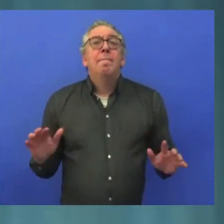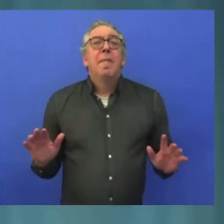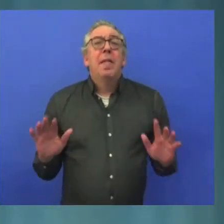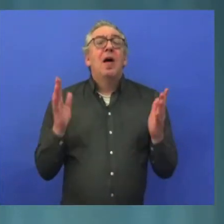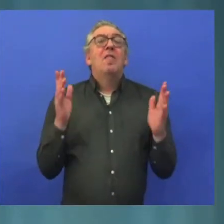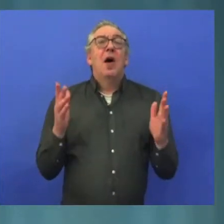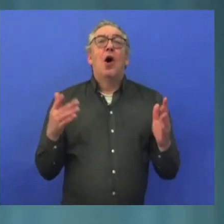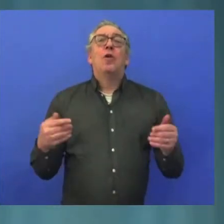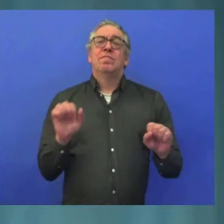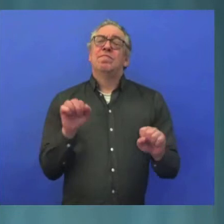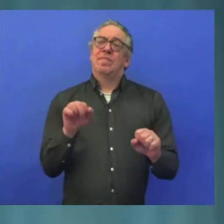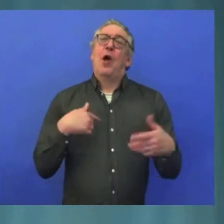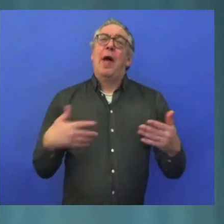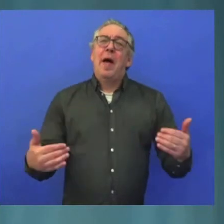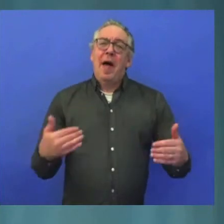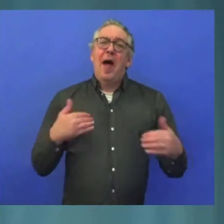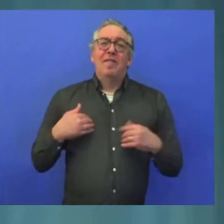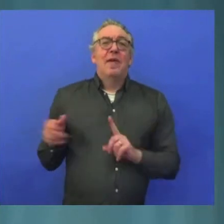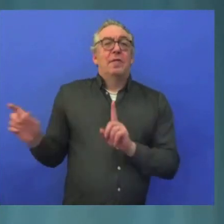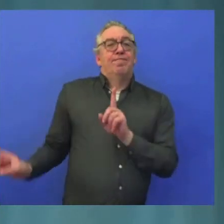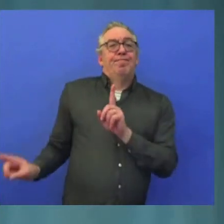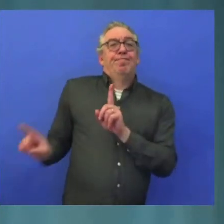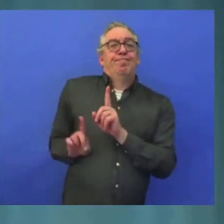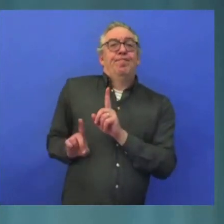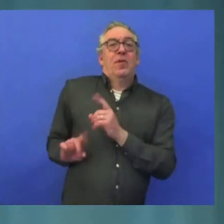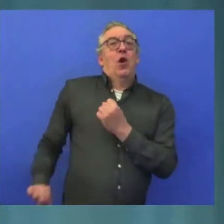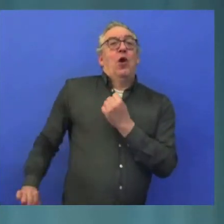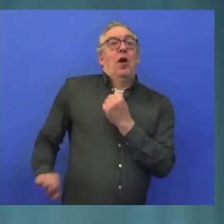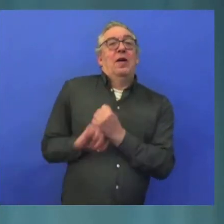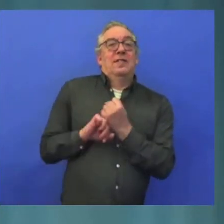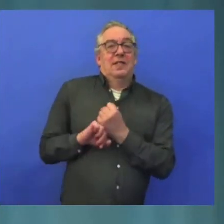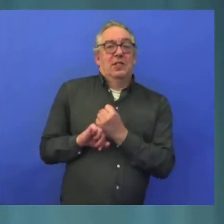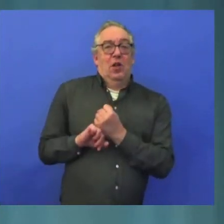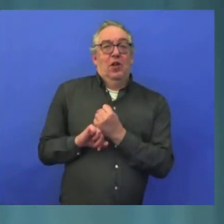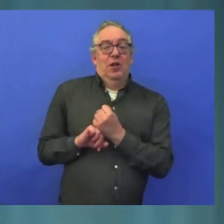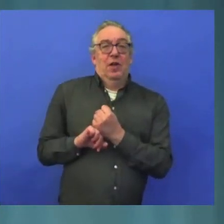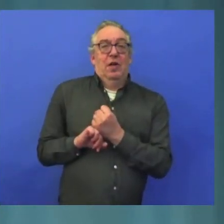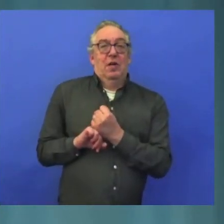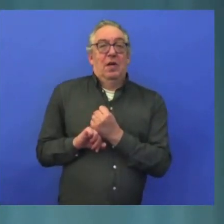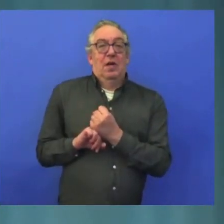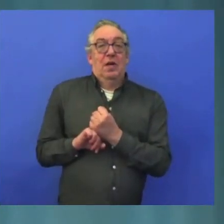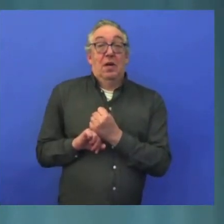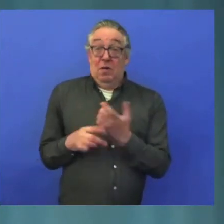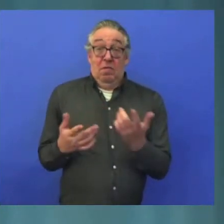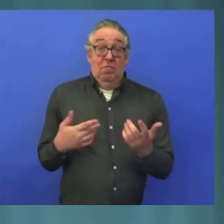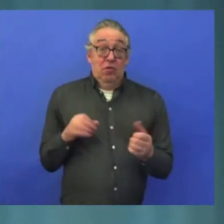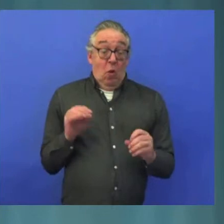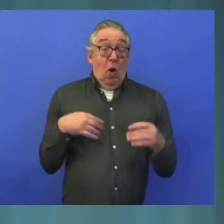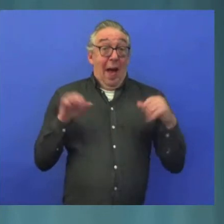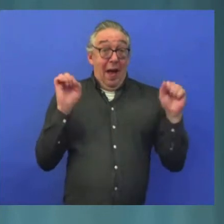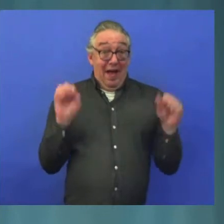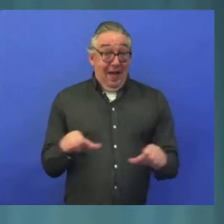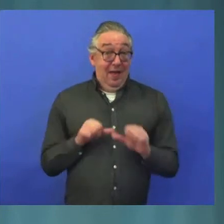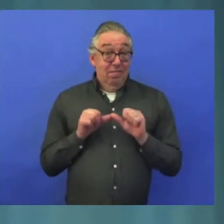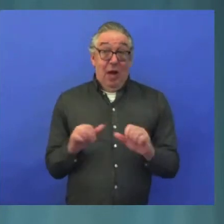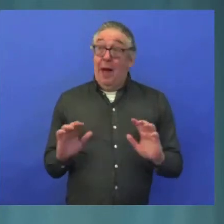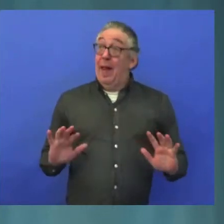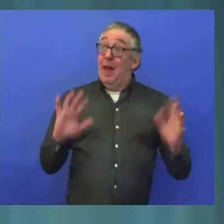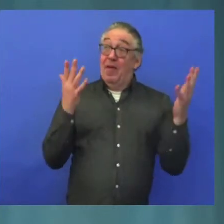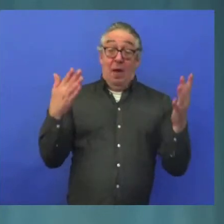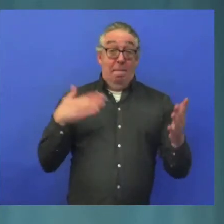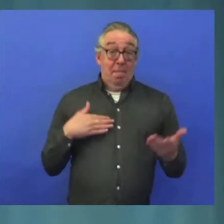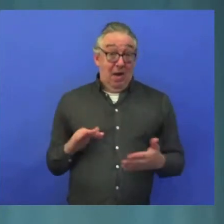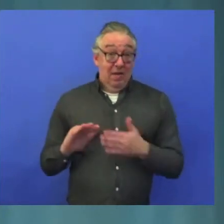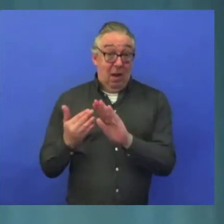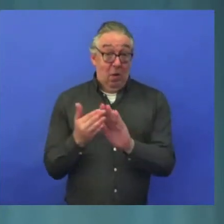work and to live in my favorite hometown in Carinthia. So it's approximately 300 kilometers